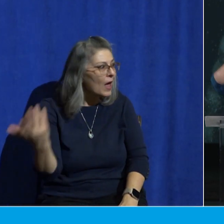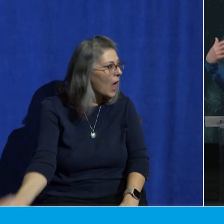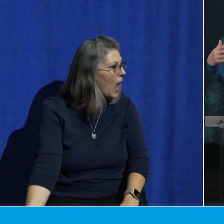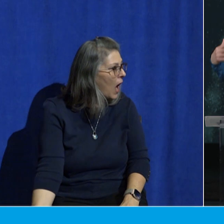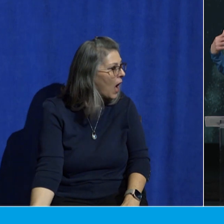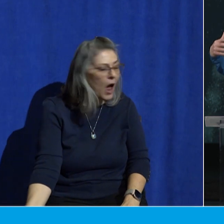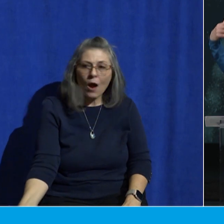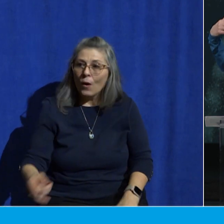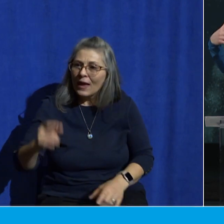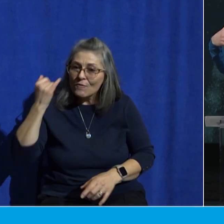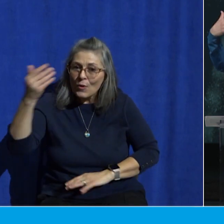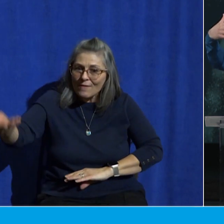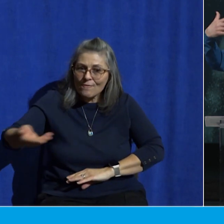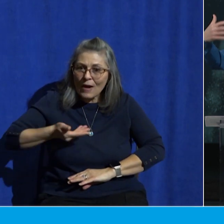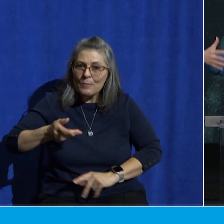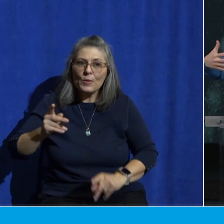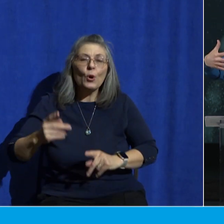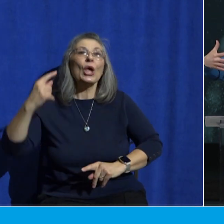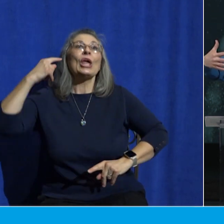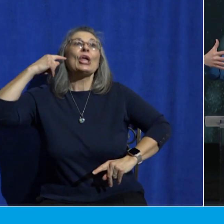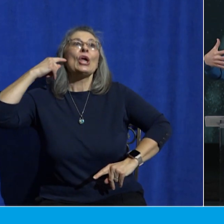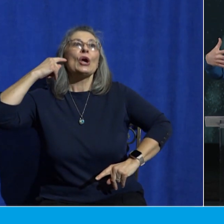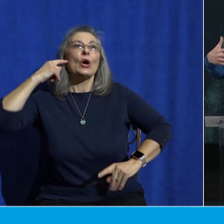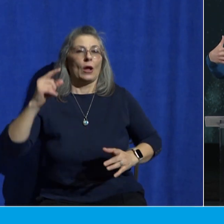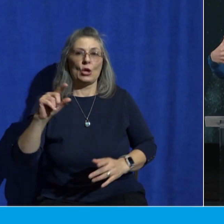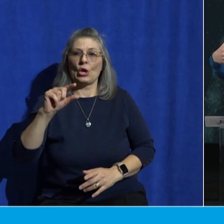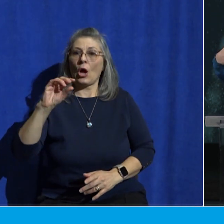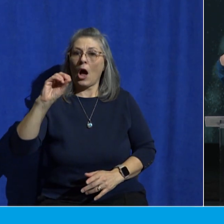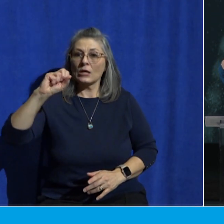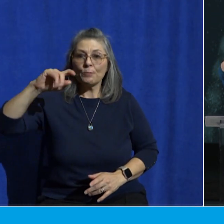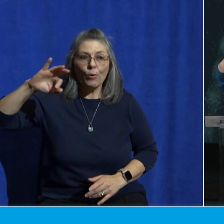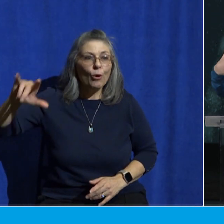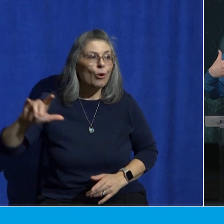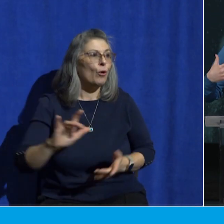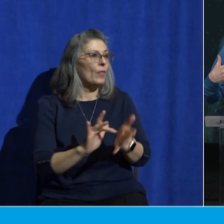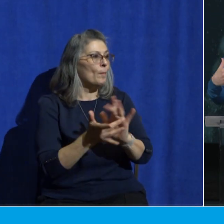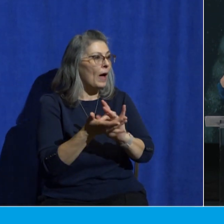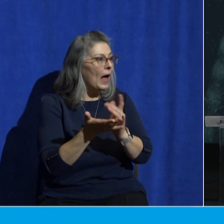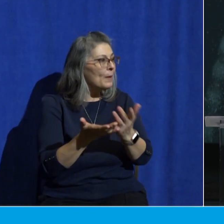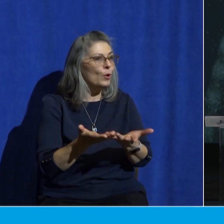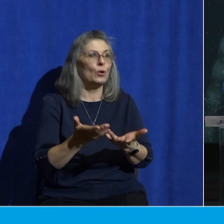gospel, God shows the power of the gospel. So,